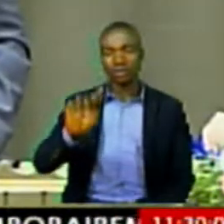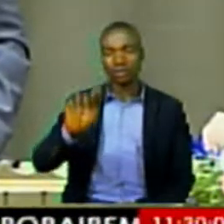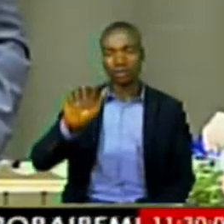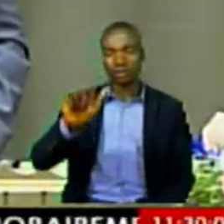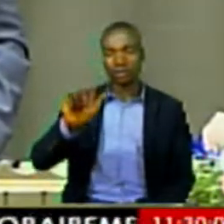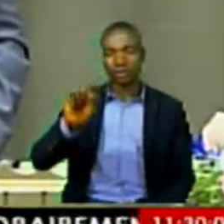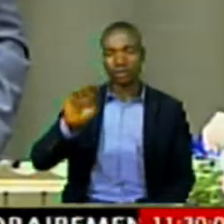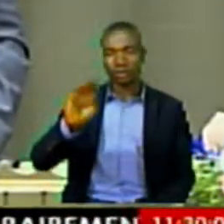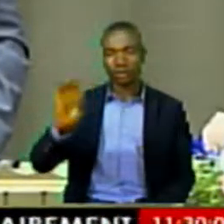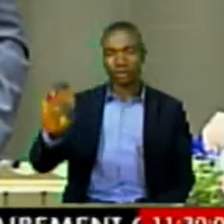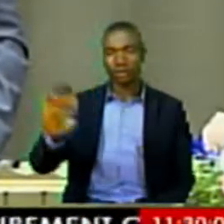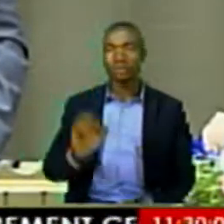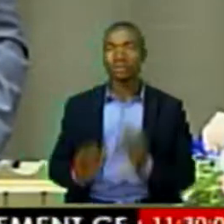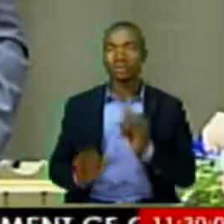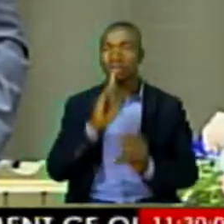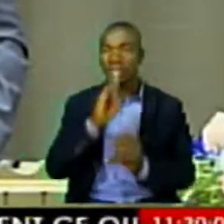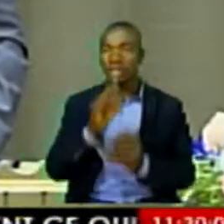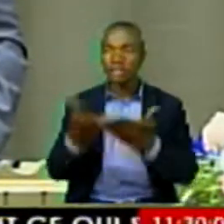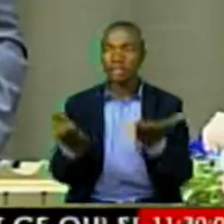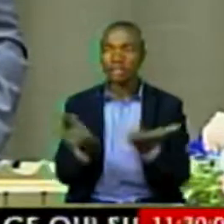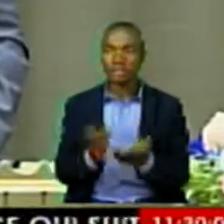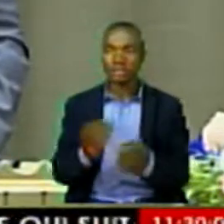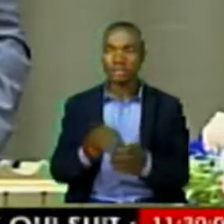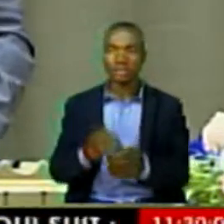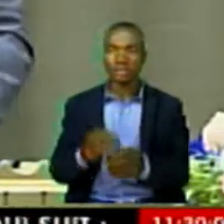Sister Dorcas Bea,